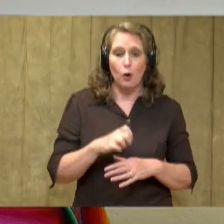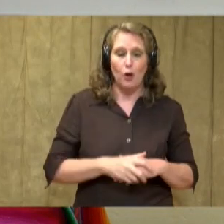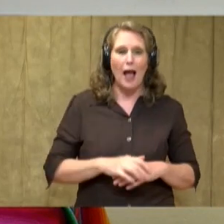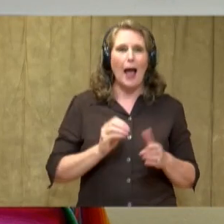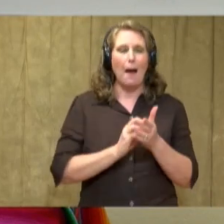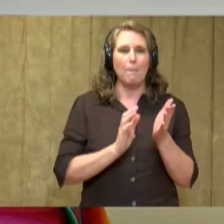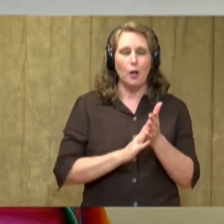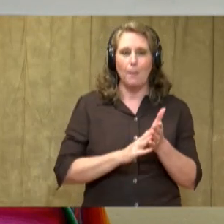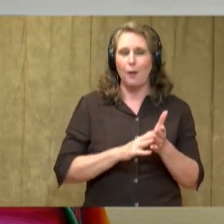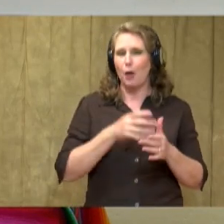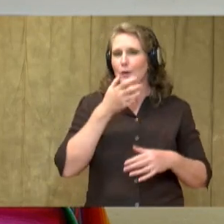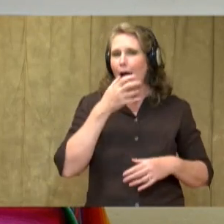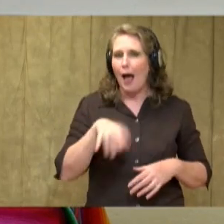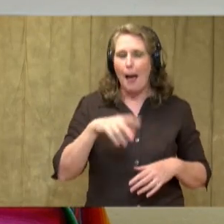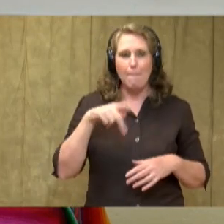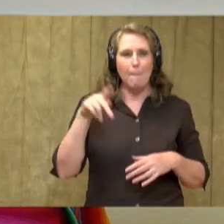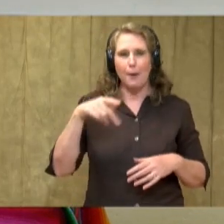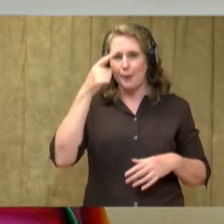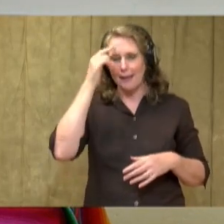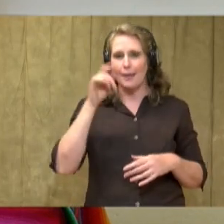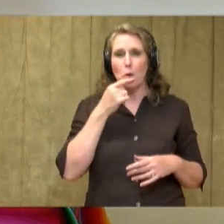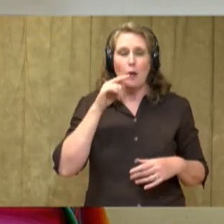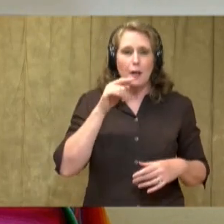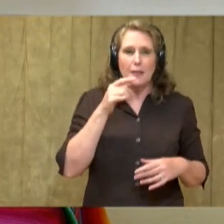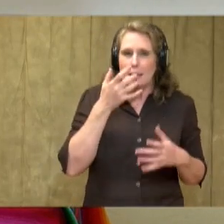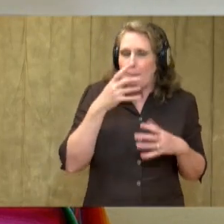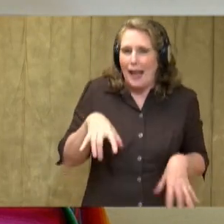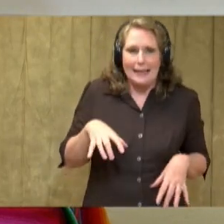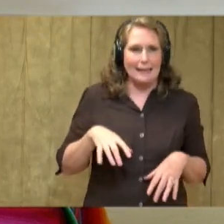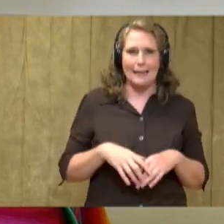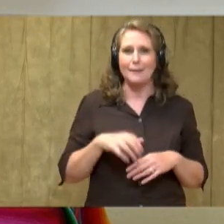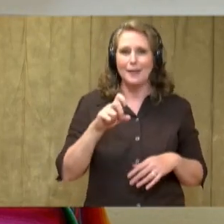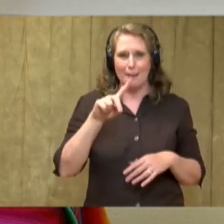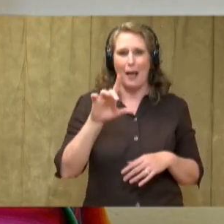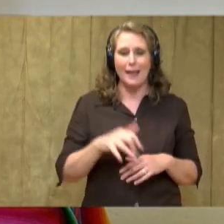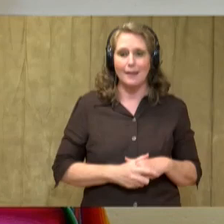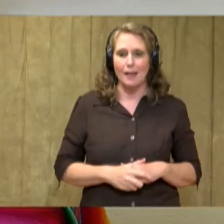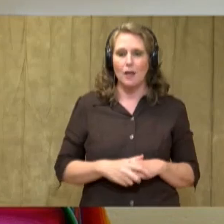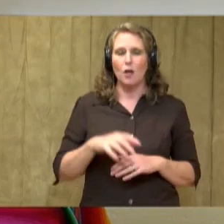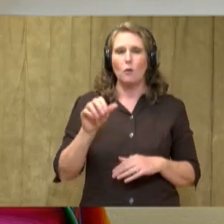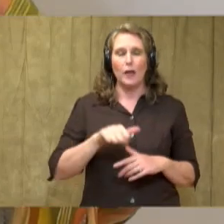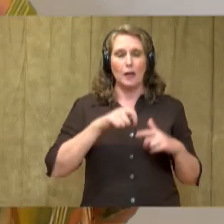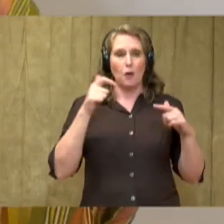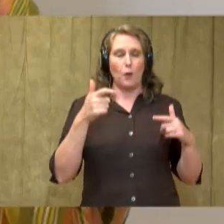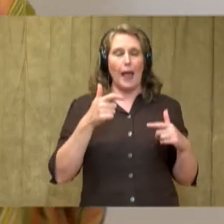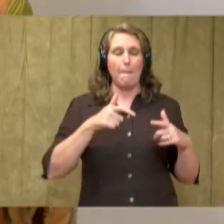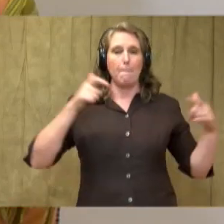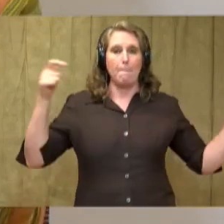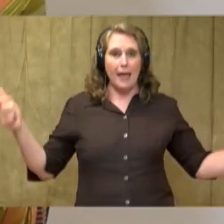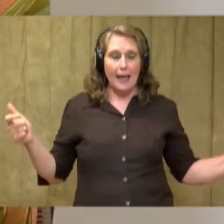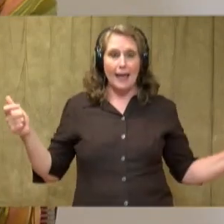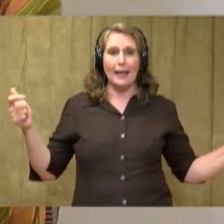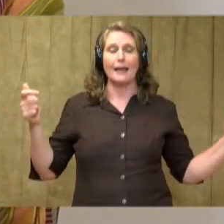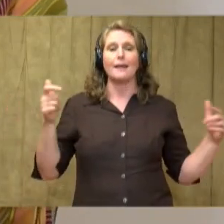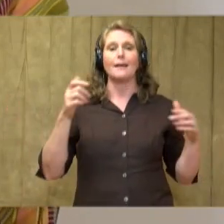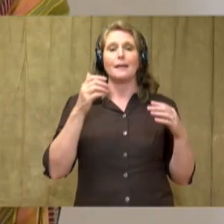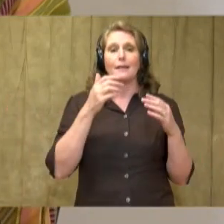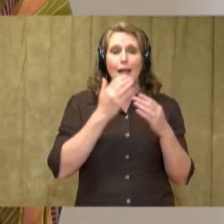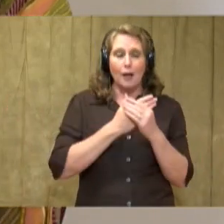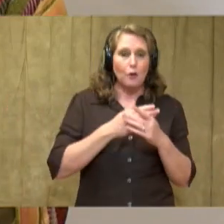they're spicy, right? All right, what was another way? So we had big, gigantic tacos. Then we had